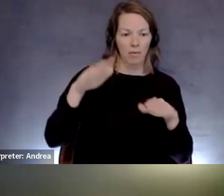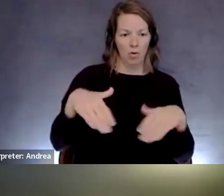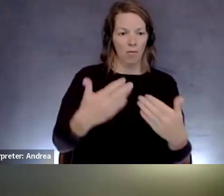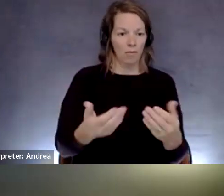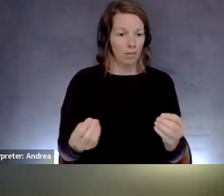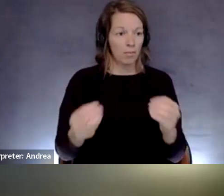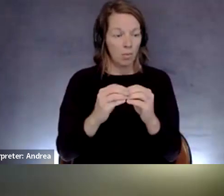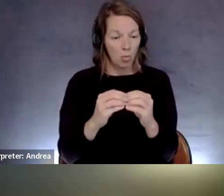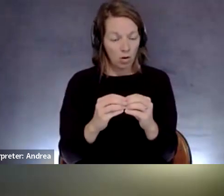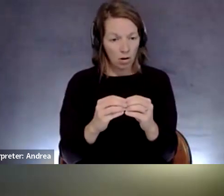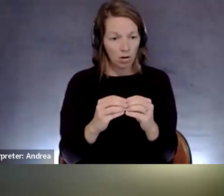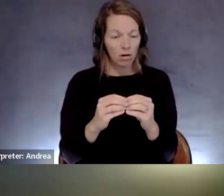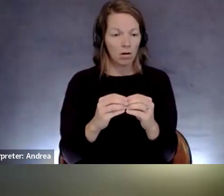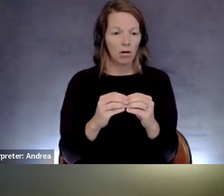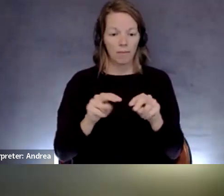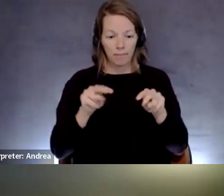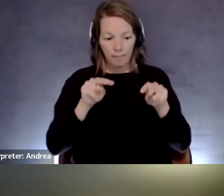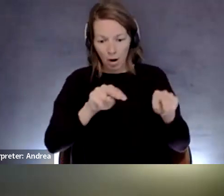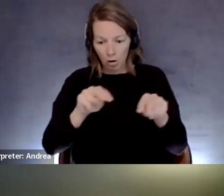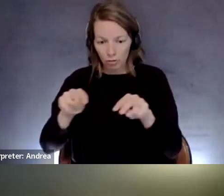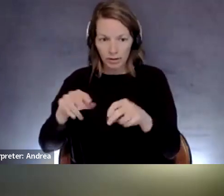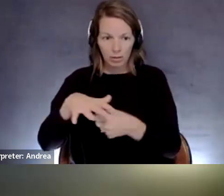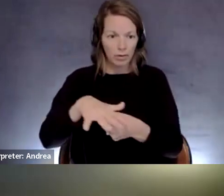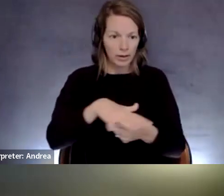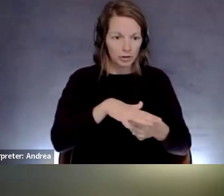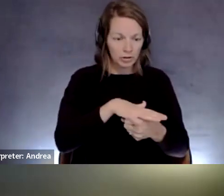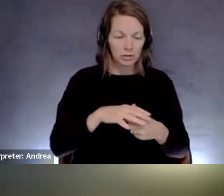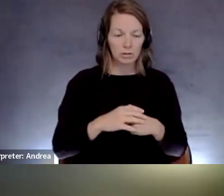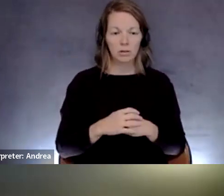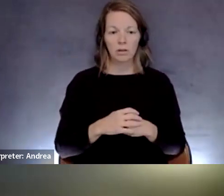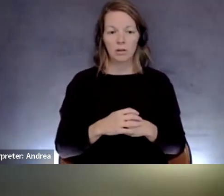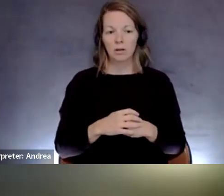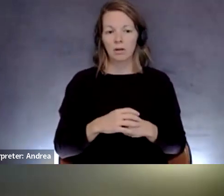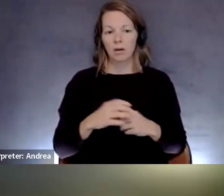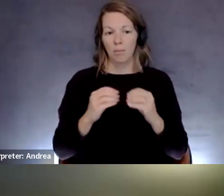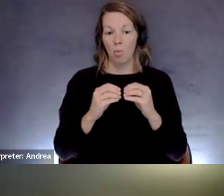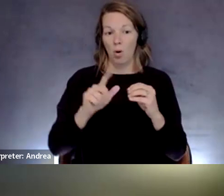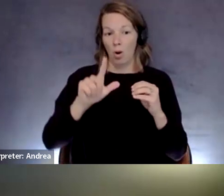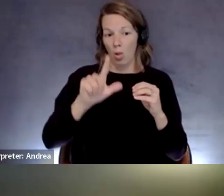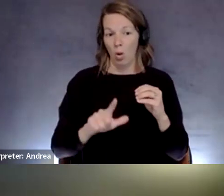more, you know, monitoring locations, a lower action limit.